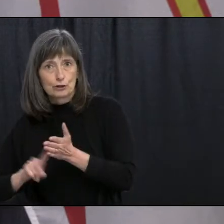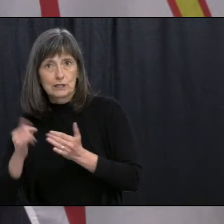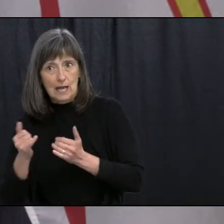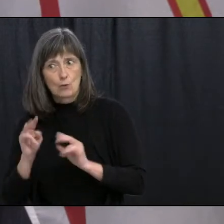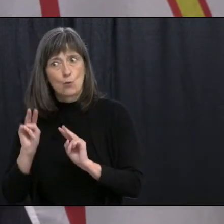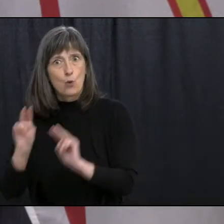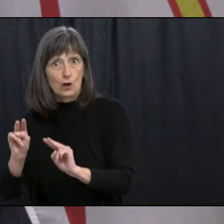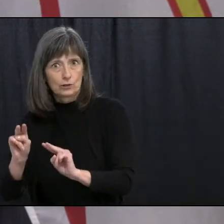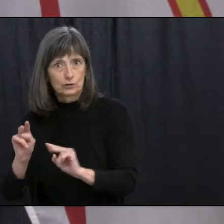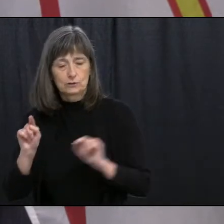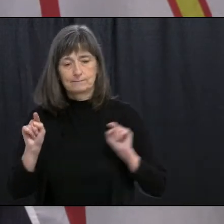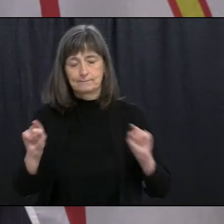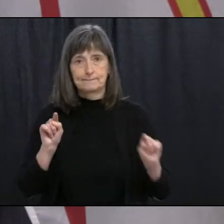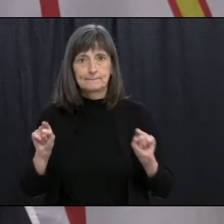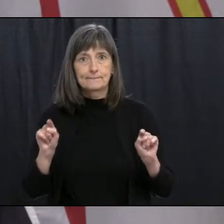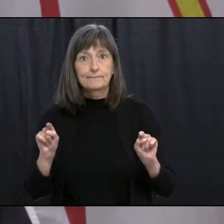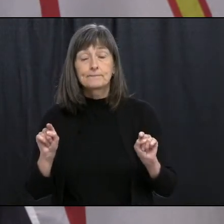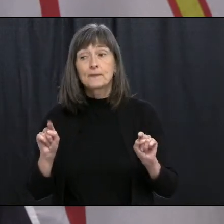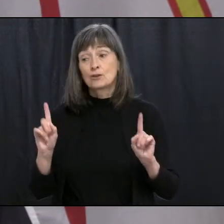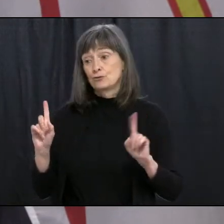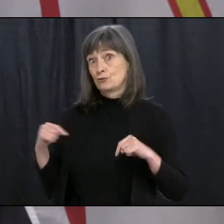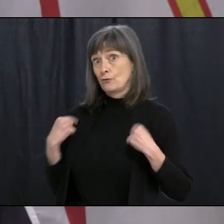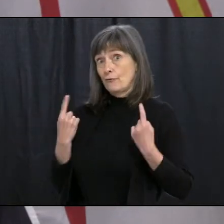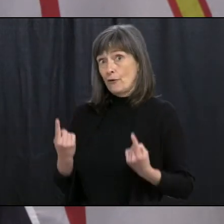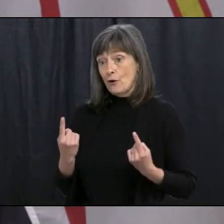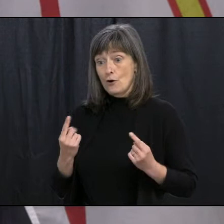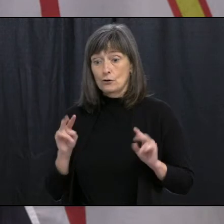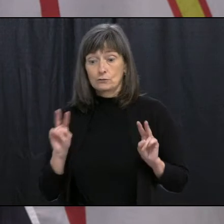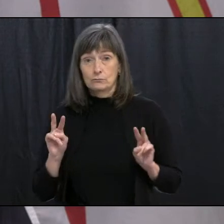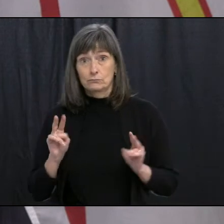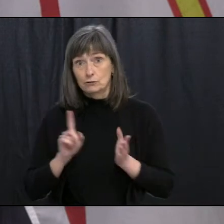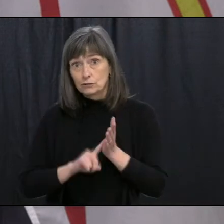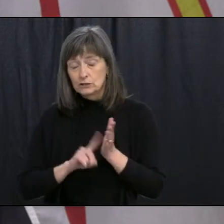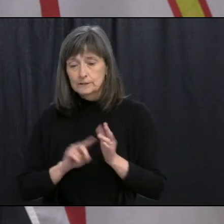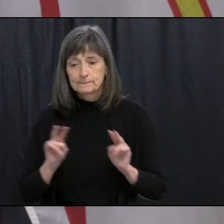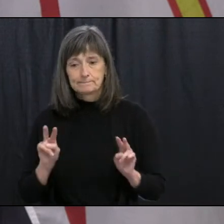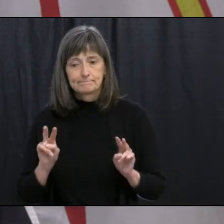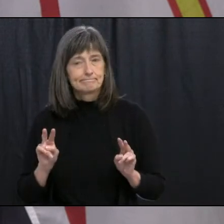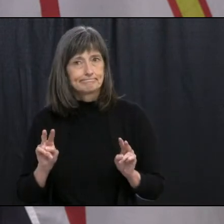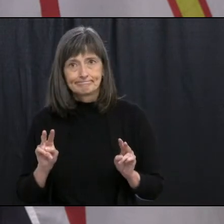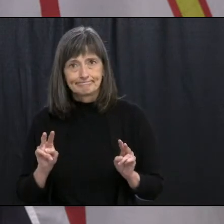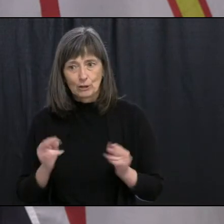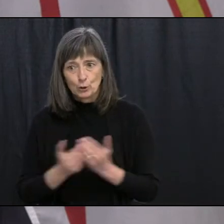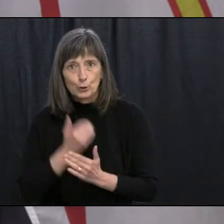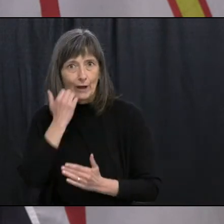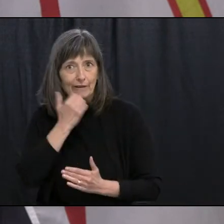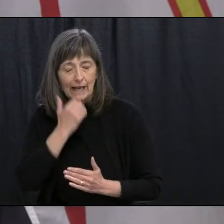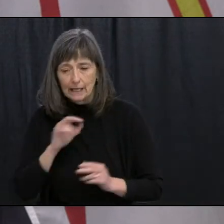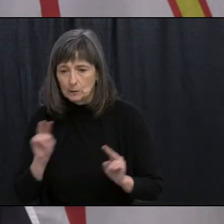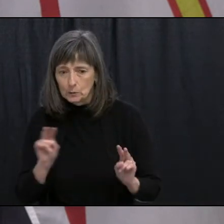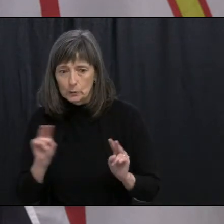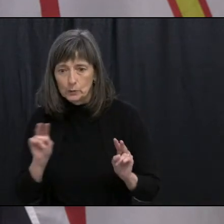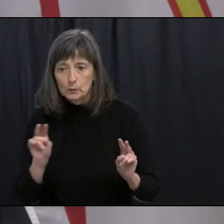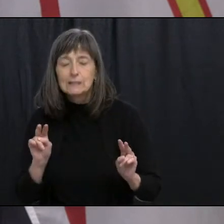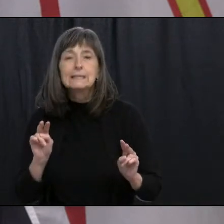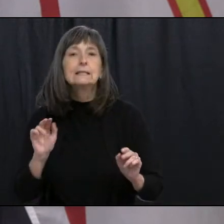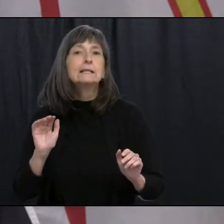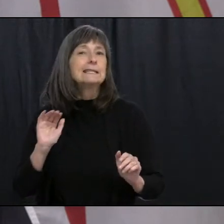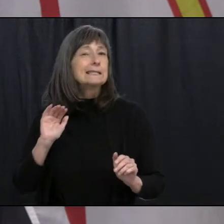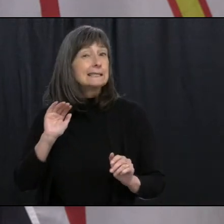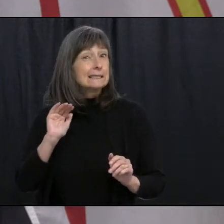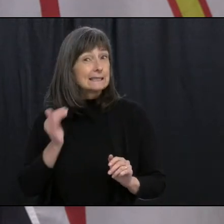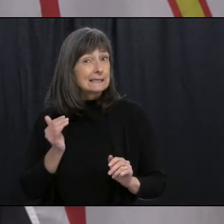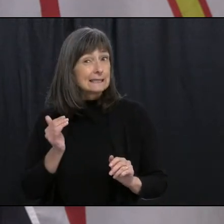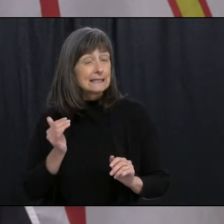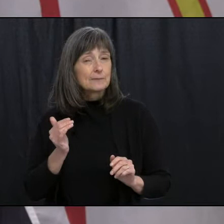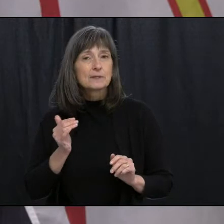have learned from that to date, and the evidence is still evolving, is that it appears to be more so